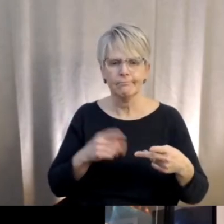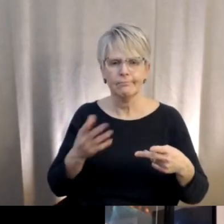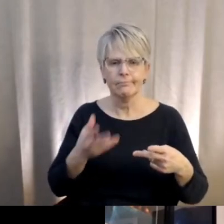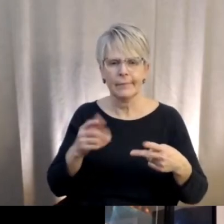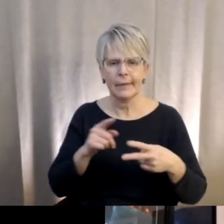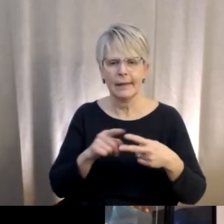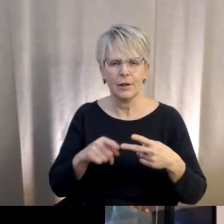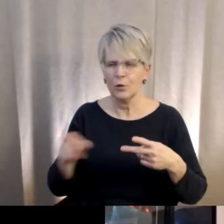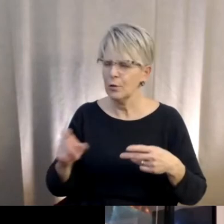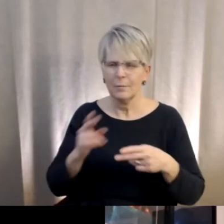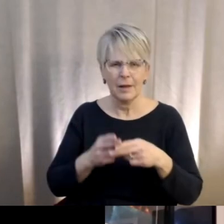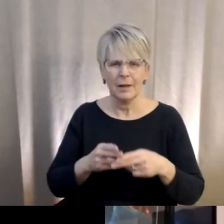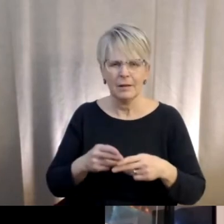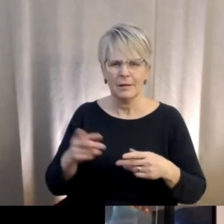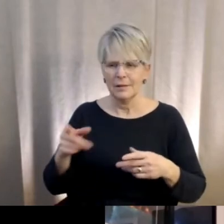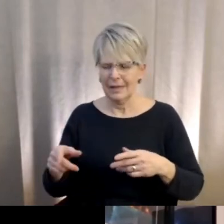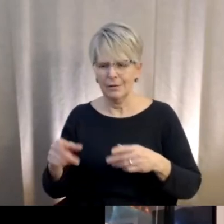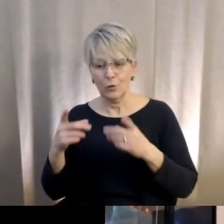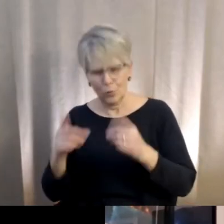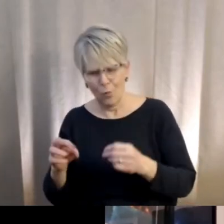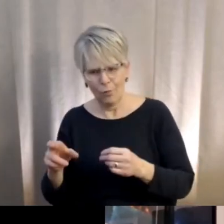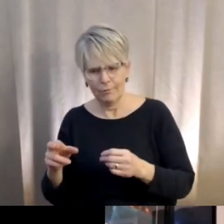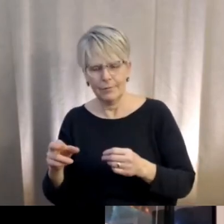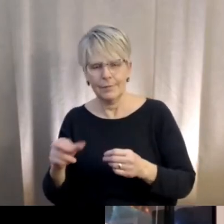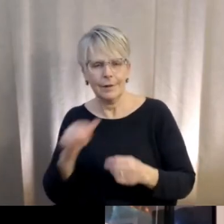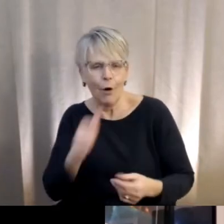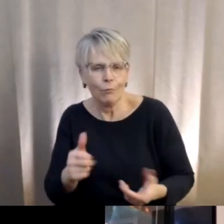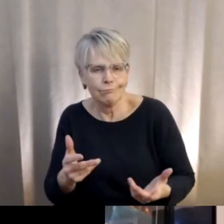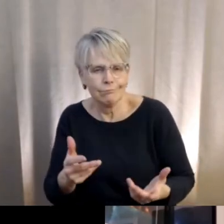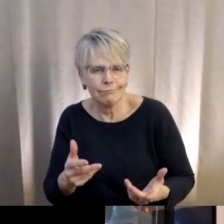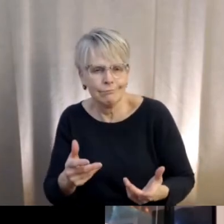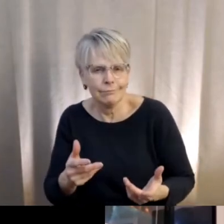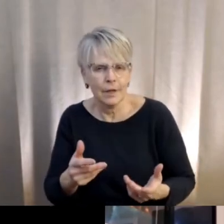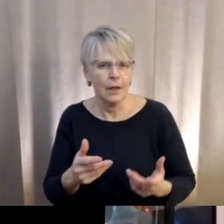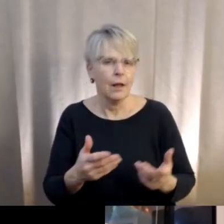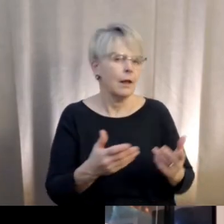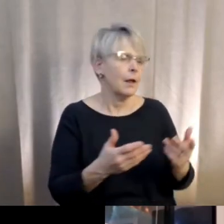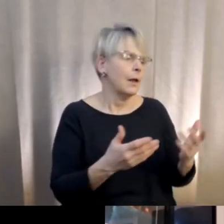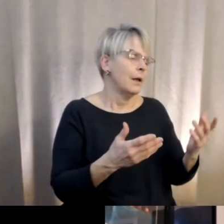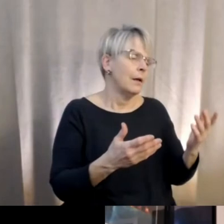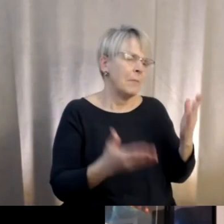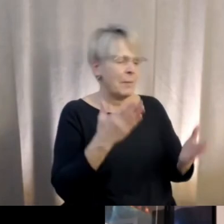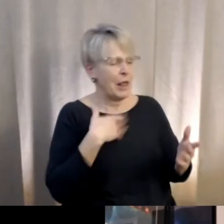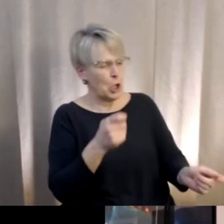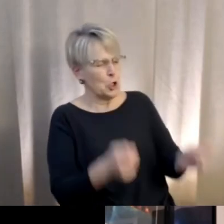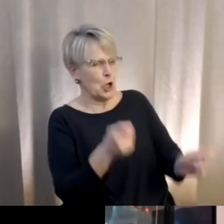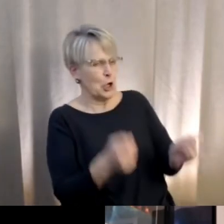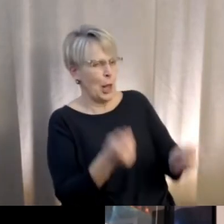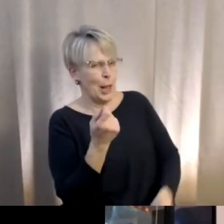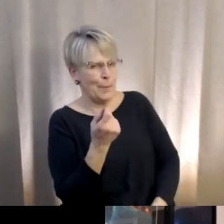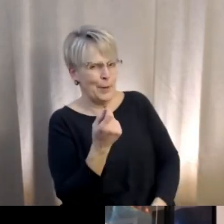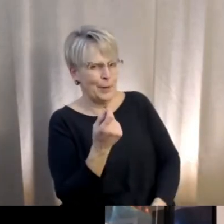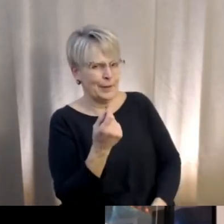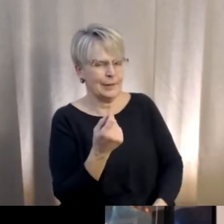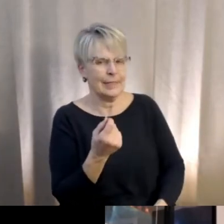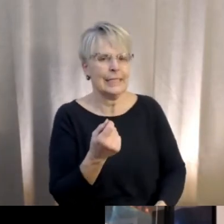I remember you saying either do it or you don't. Can you explain what some of those are? Well, I might just change the phrasing a little bit. Sure, go ahead. You're the trainer. A bit